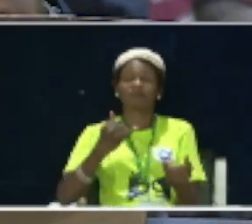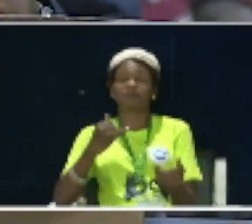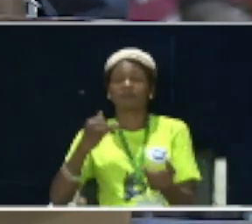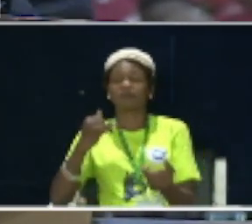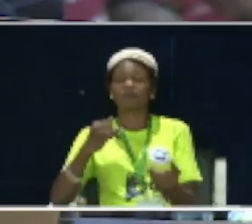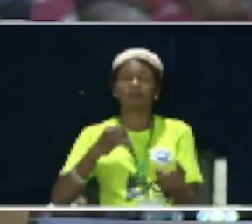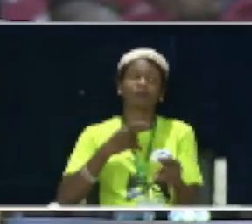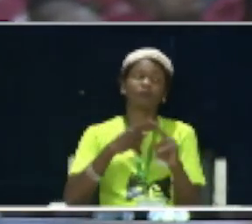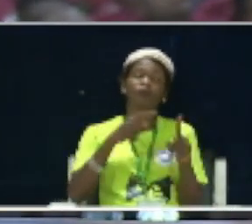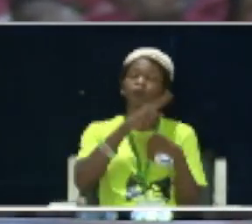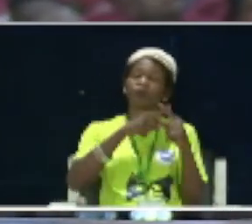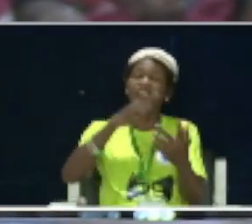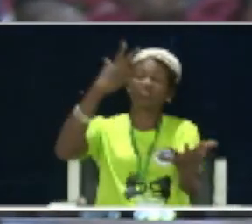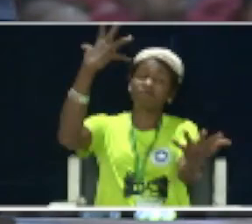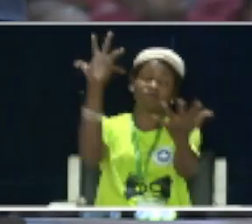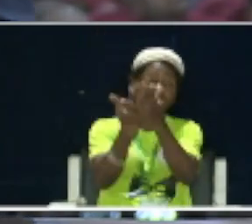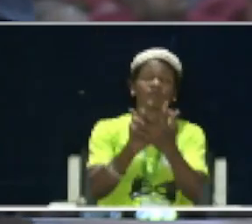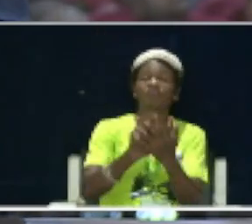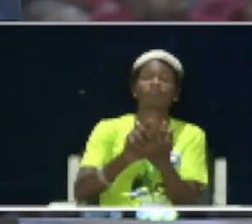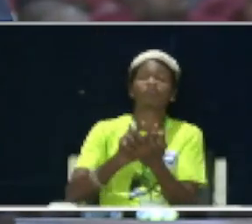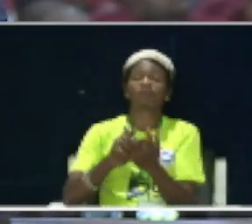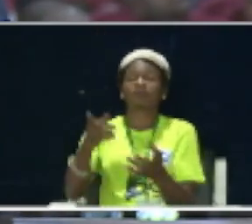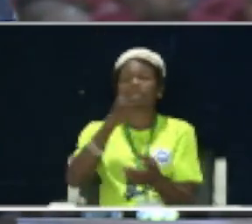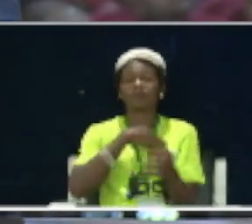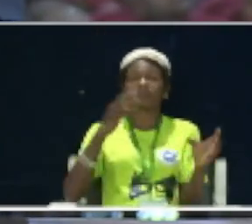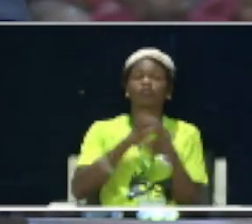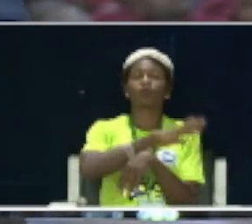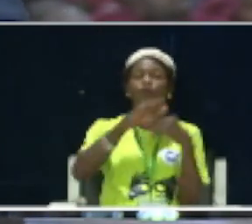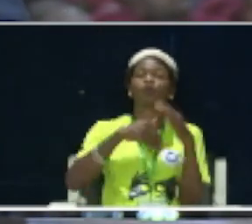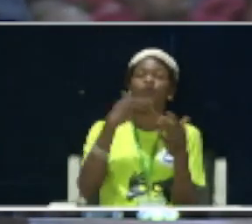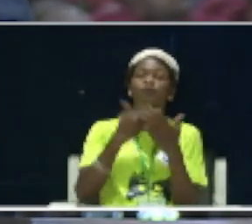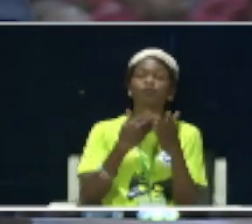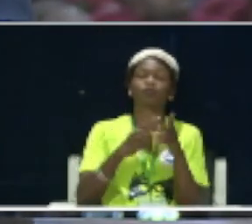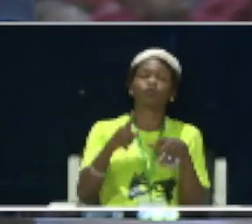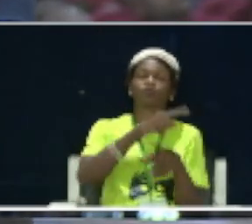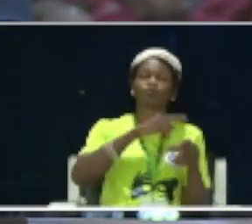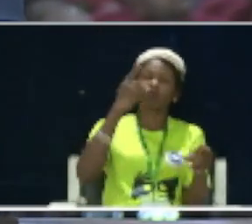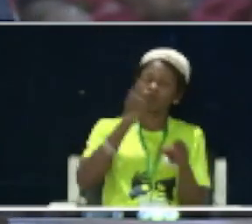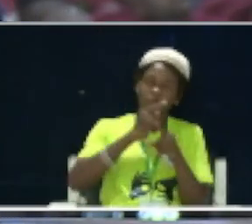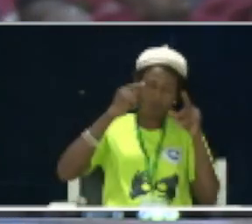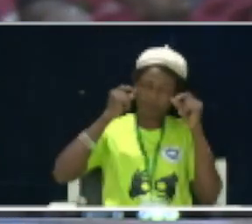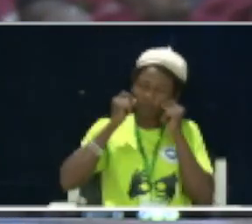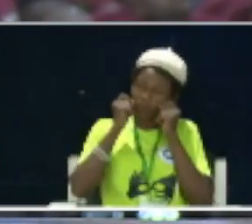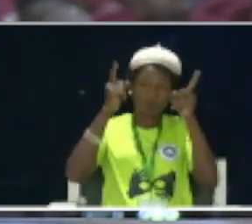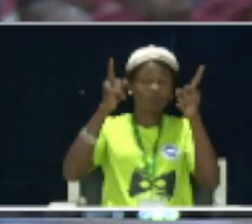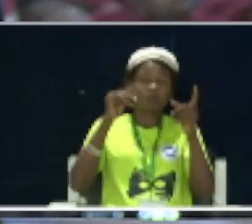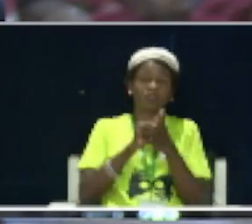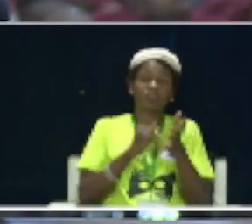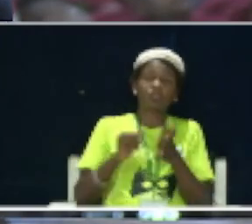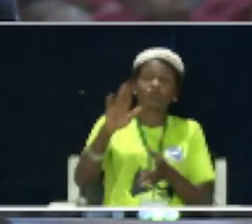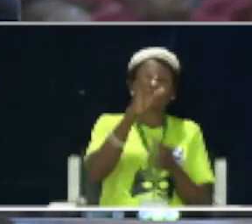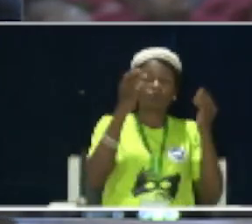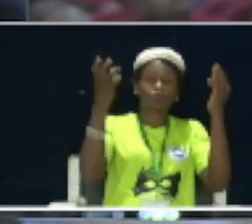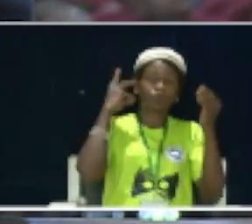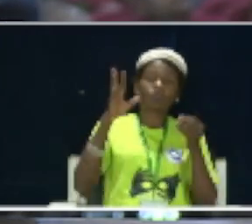but when they slam you to jail and they take all the money from you, you will suddenly realize that it was your future you